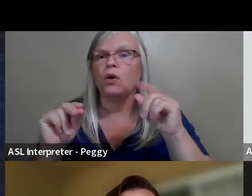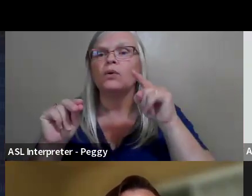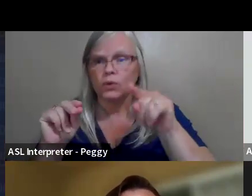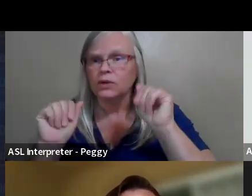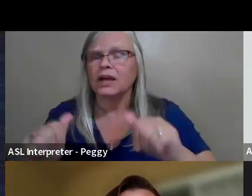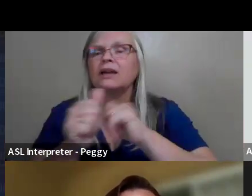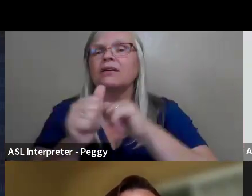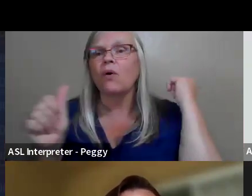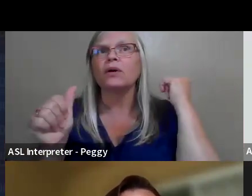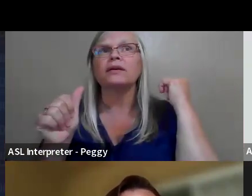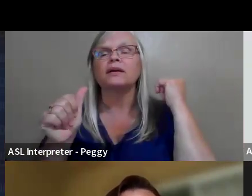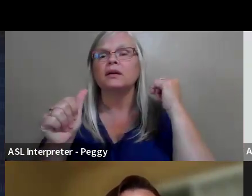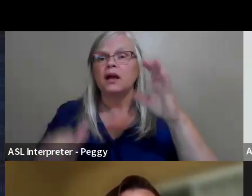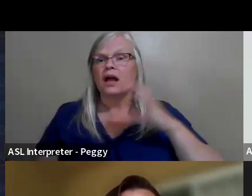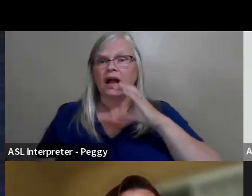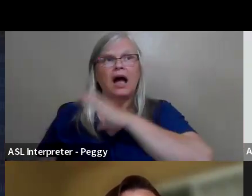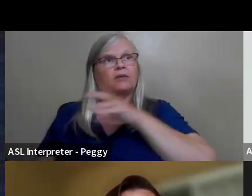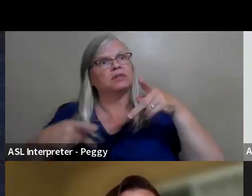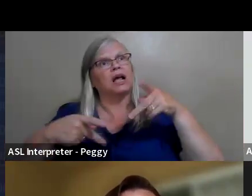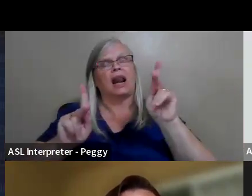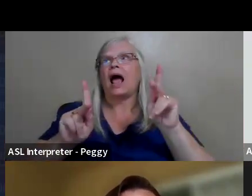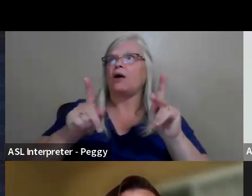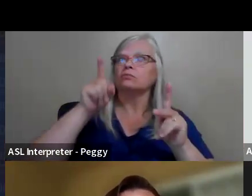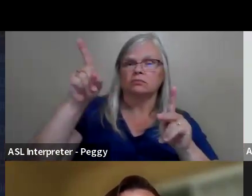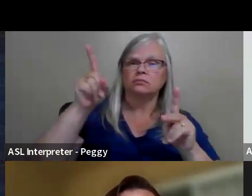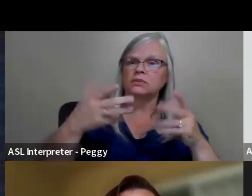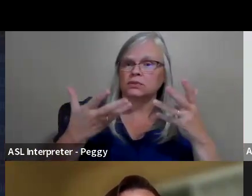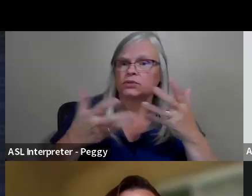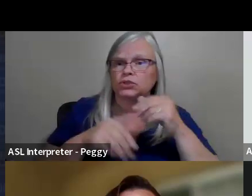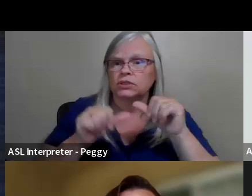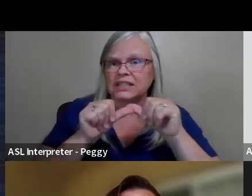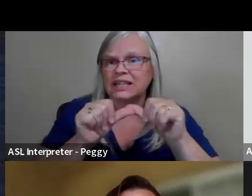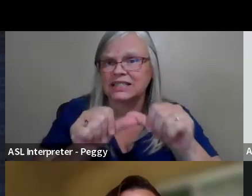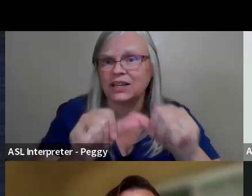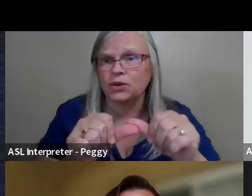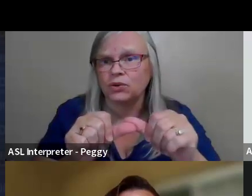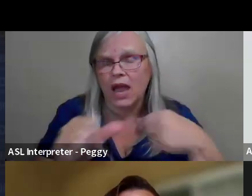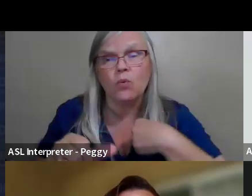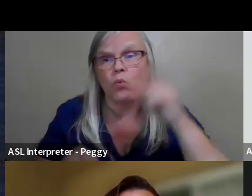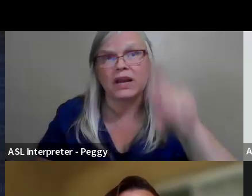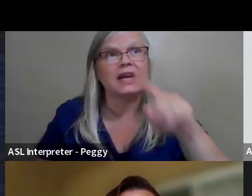avoidable that Congress has allowed to continue. And we need to point those things out.